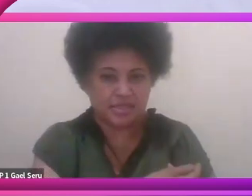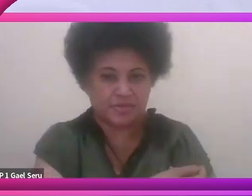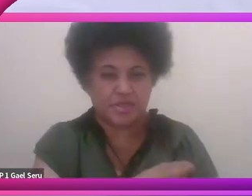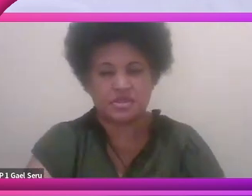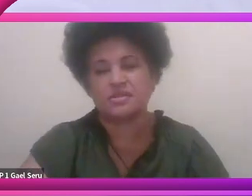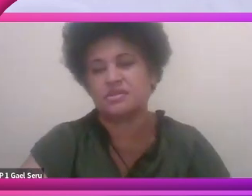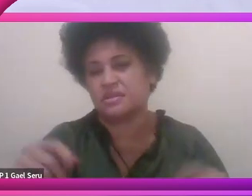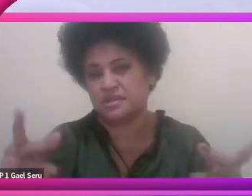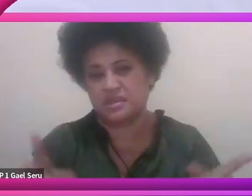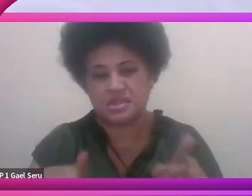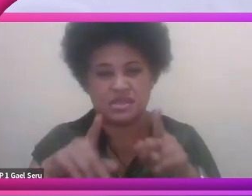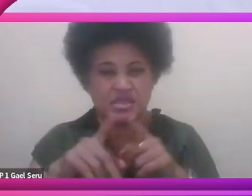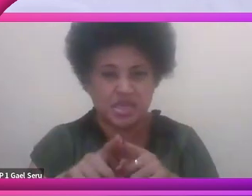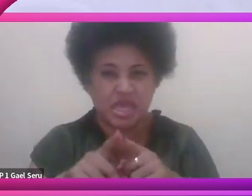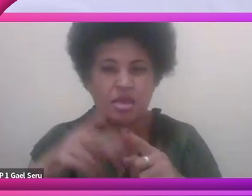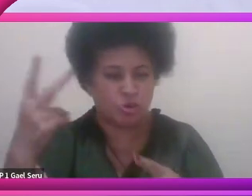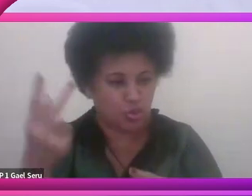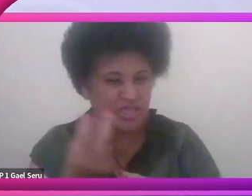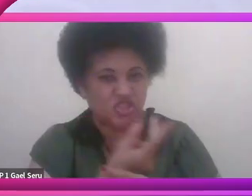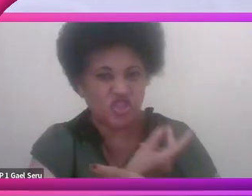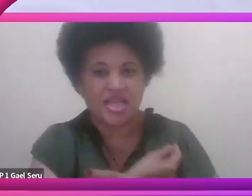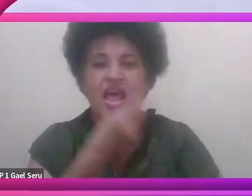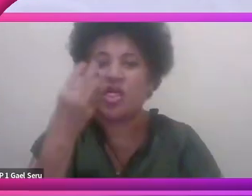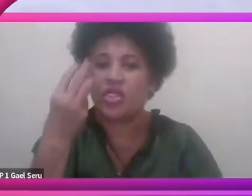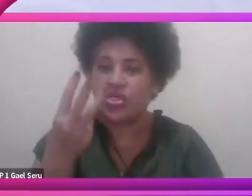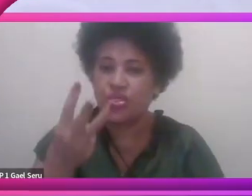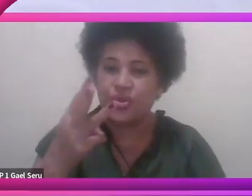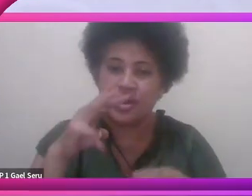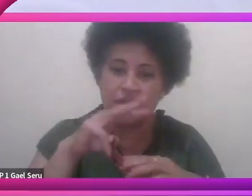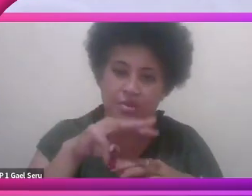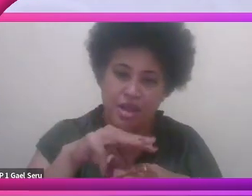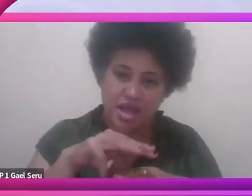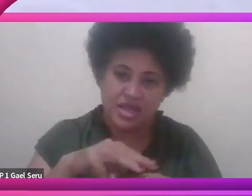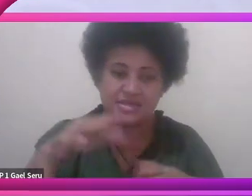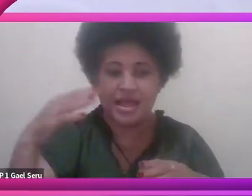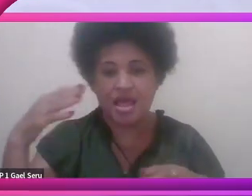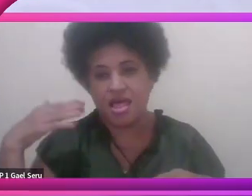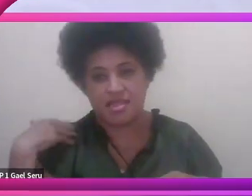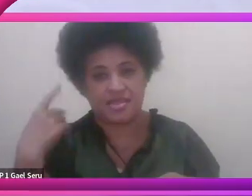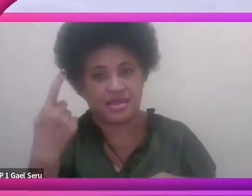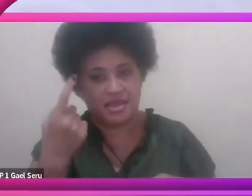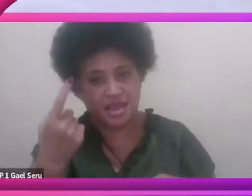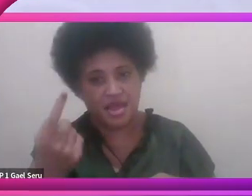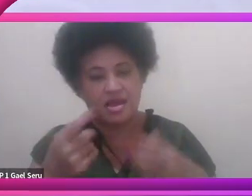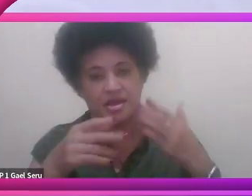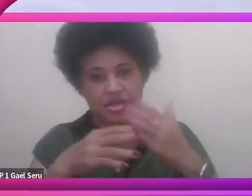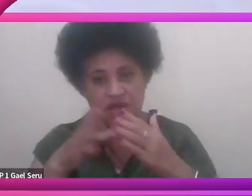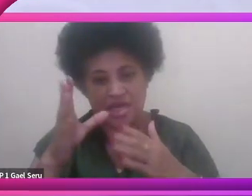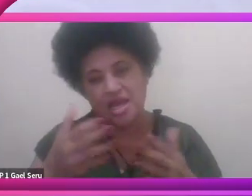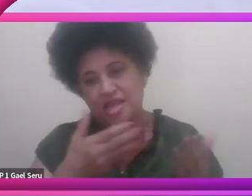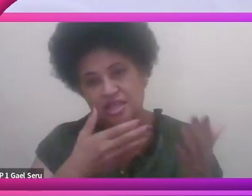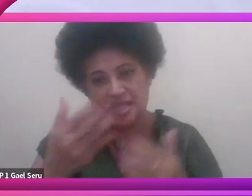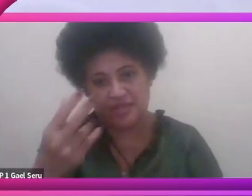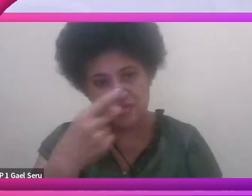just like the one that you inject and for 3 months, and currently healthcare workers give you injections. But the upcoming family planning is the